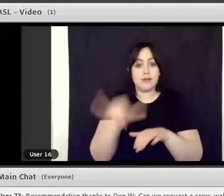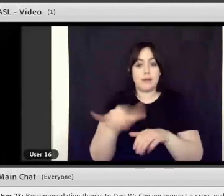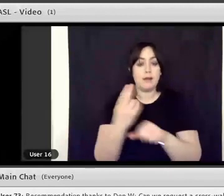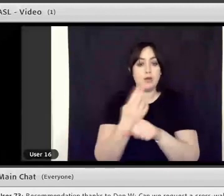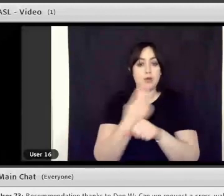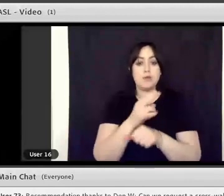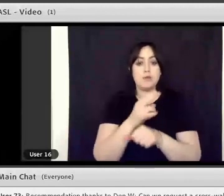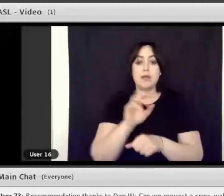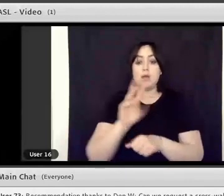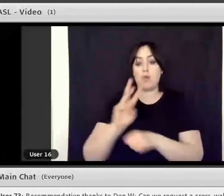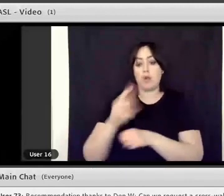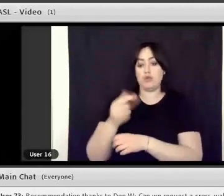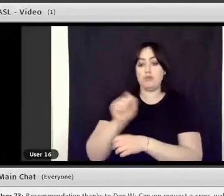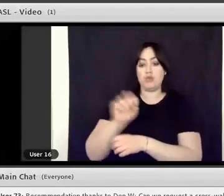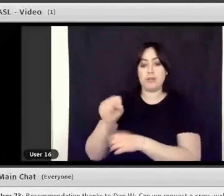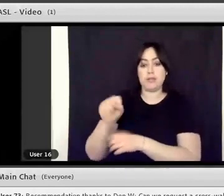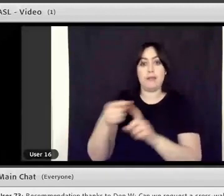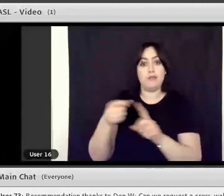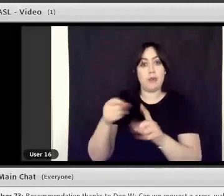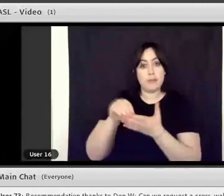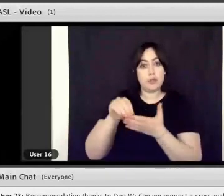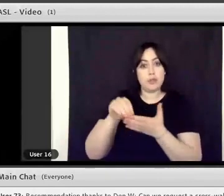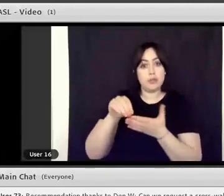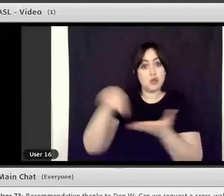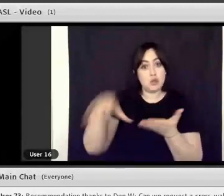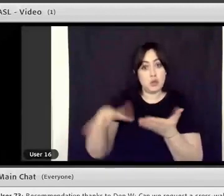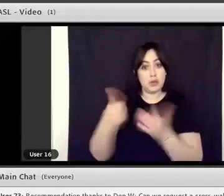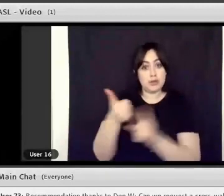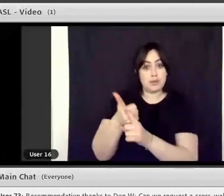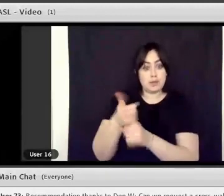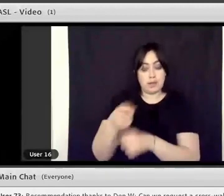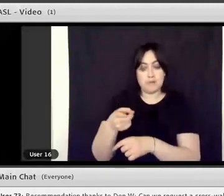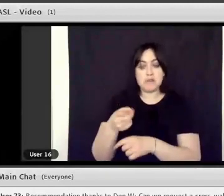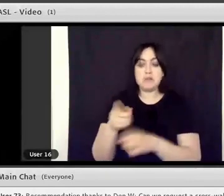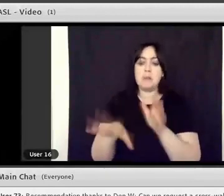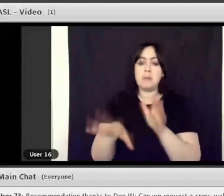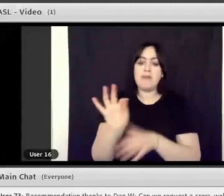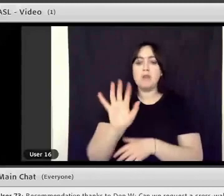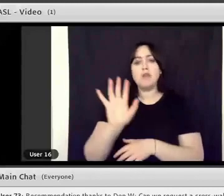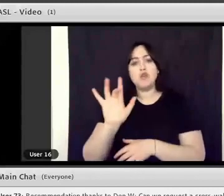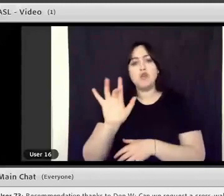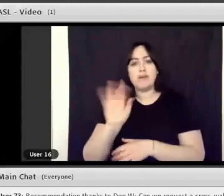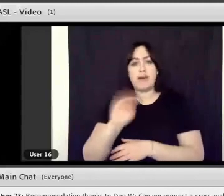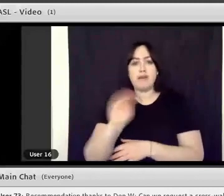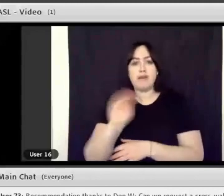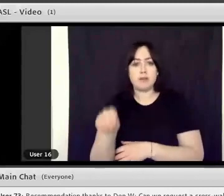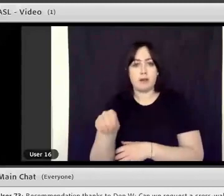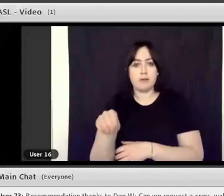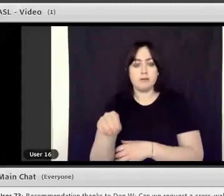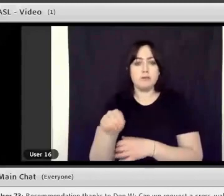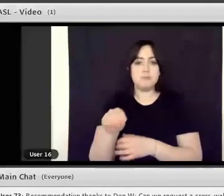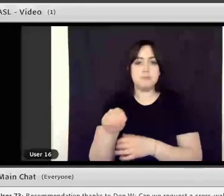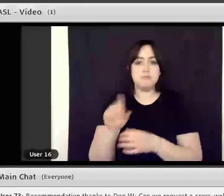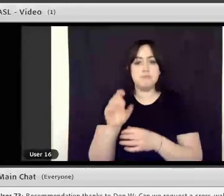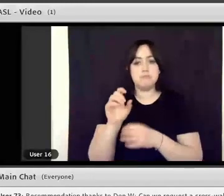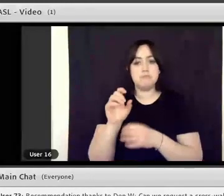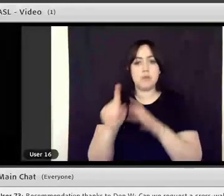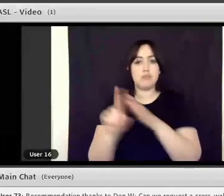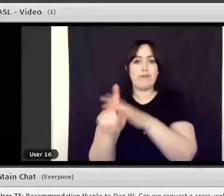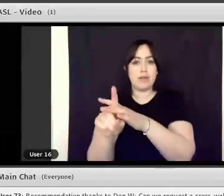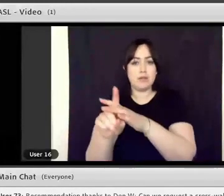like a 25% prevalence rate of one or another disability, so at least one disability among the